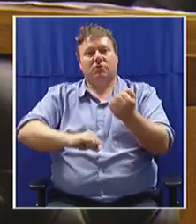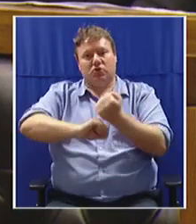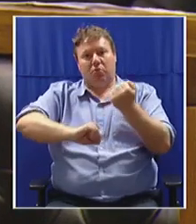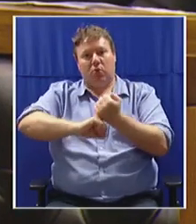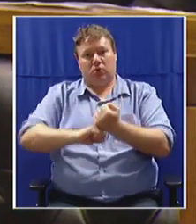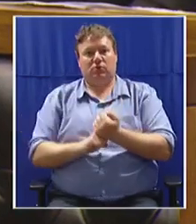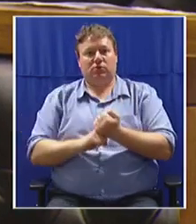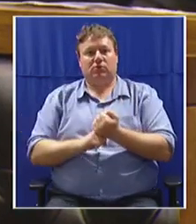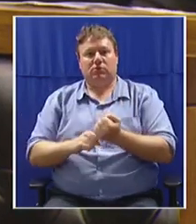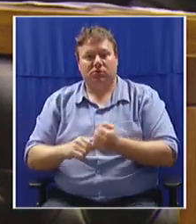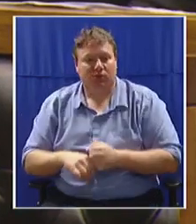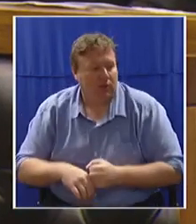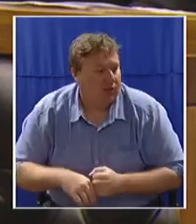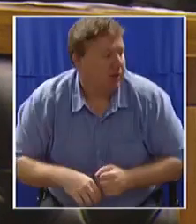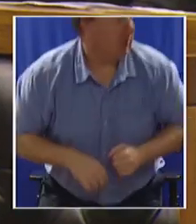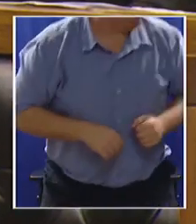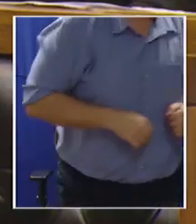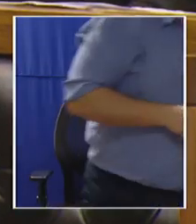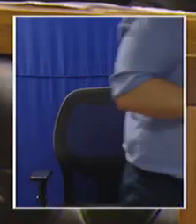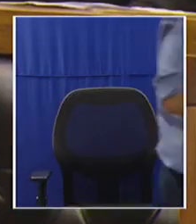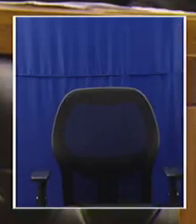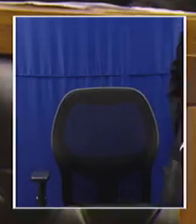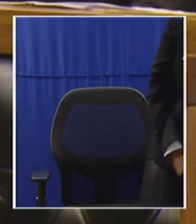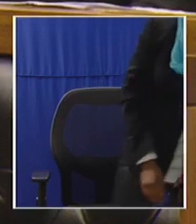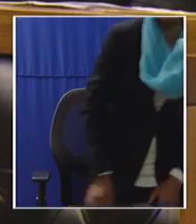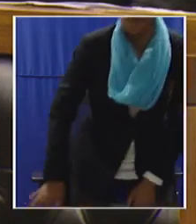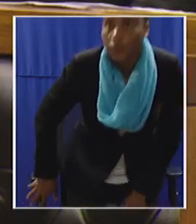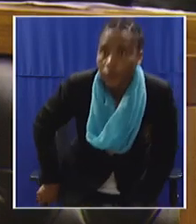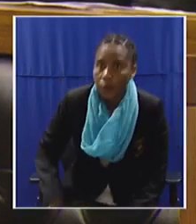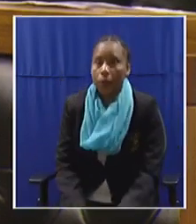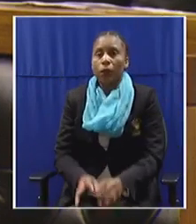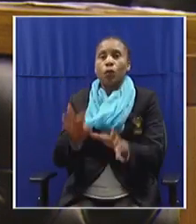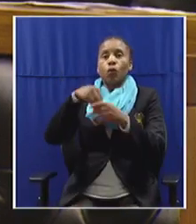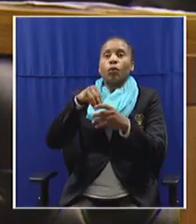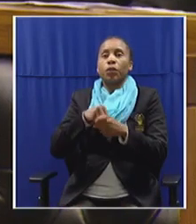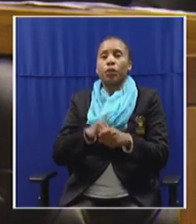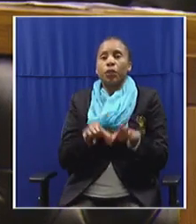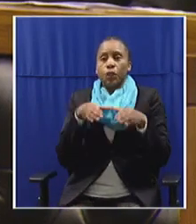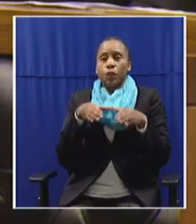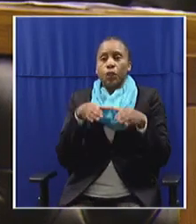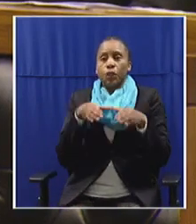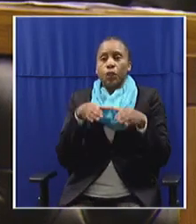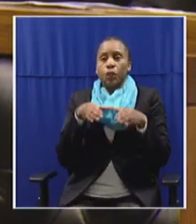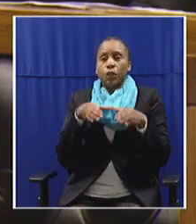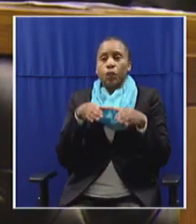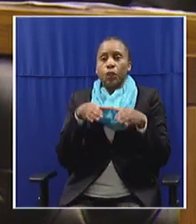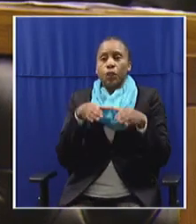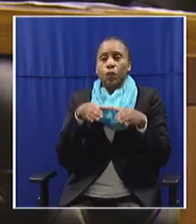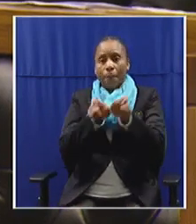interventions including small-scale farmers, and link them to market value